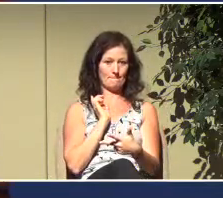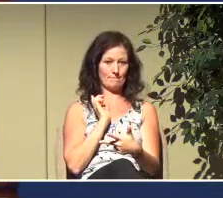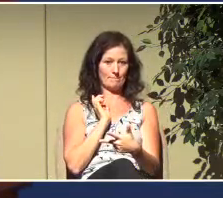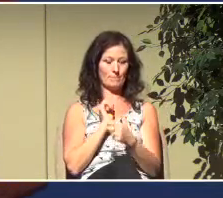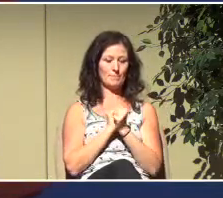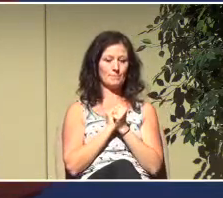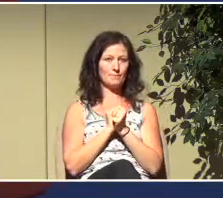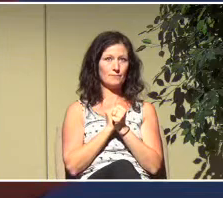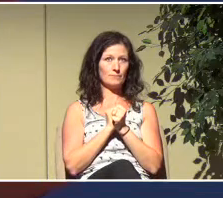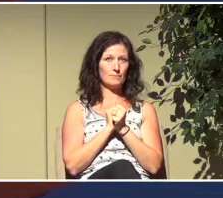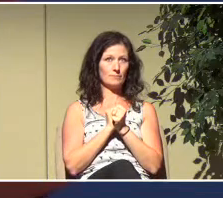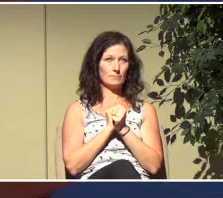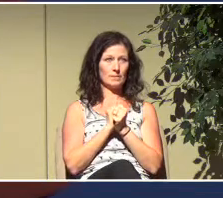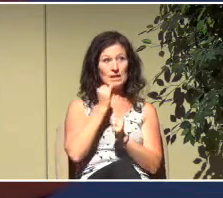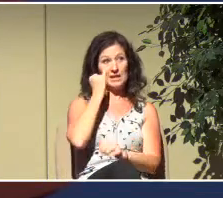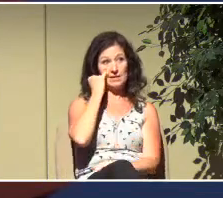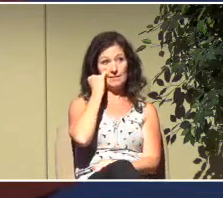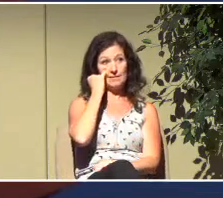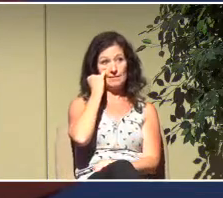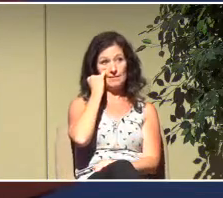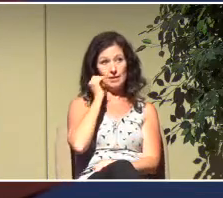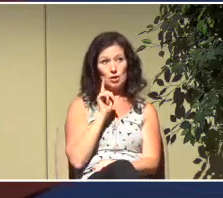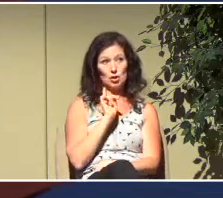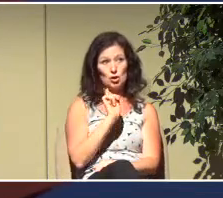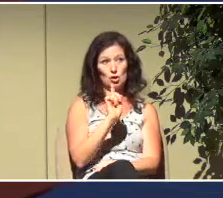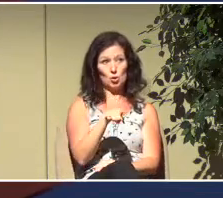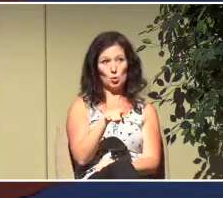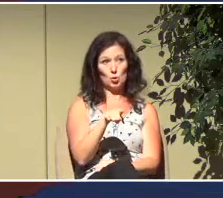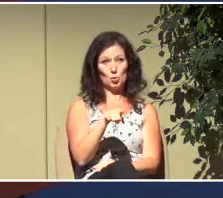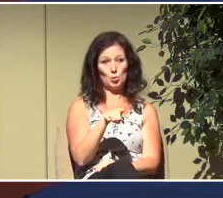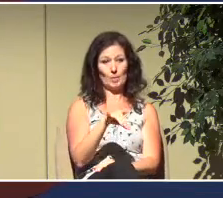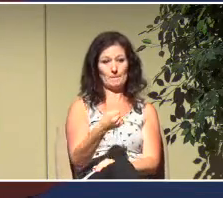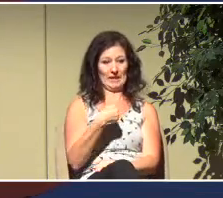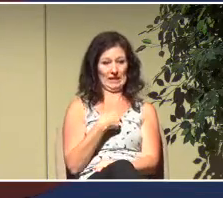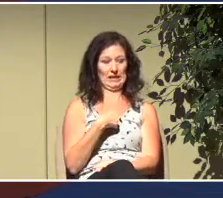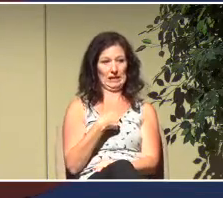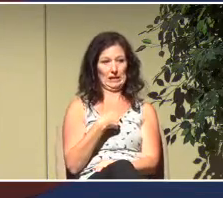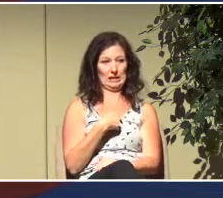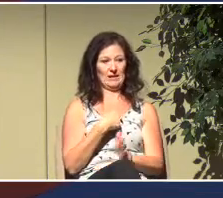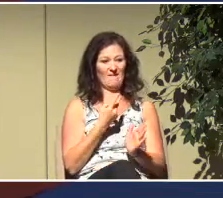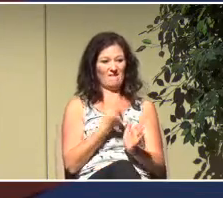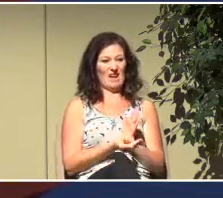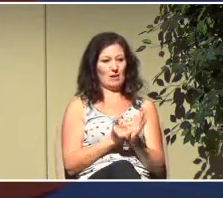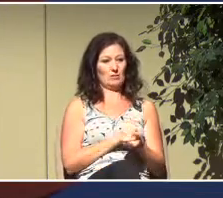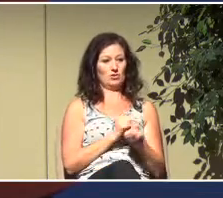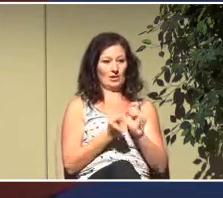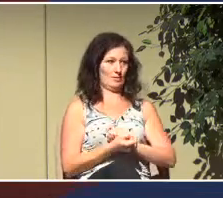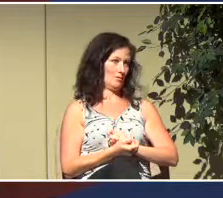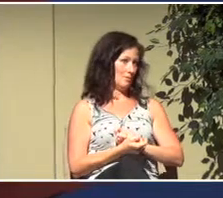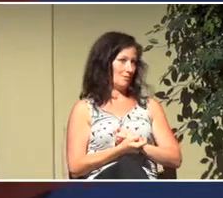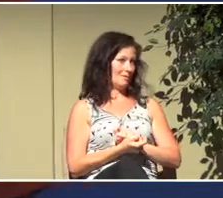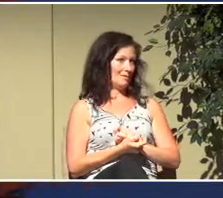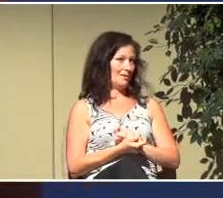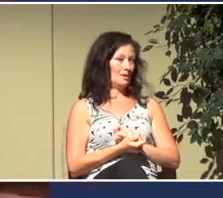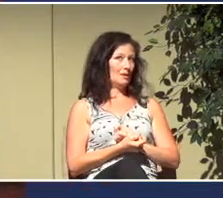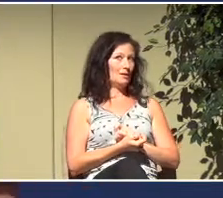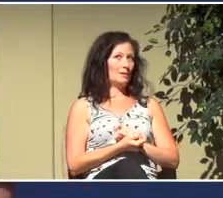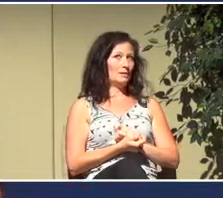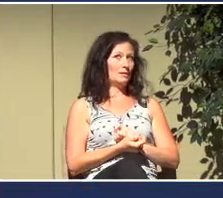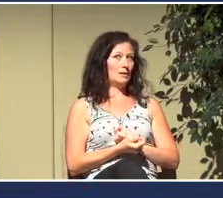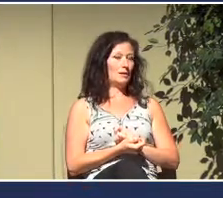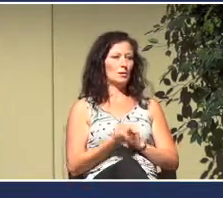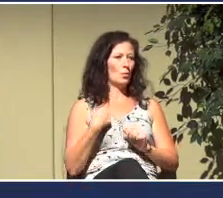On the one hand, if you and I ever fail to change as we should and as we want to, it's because we are